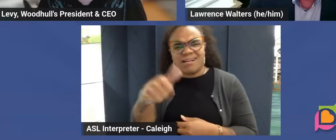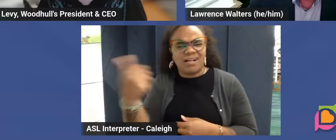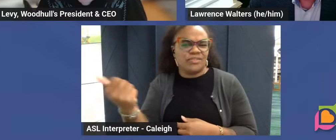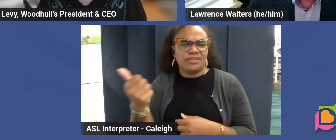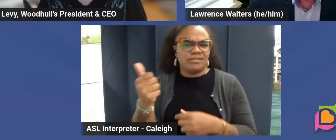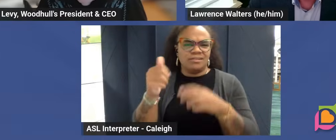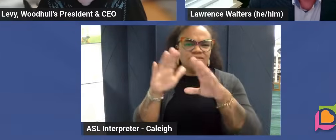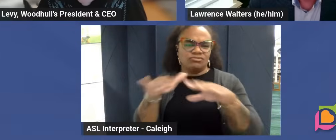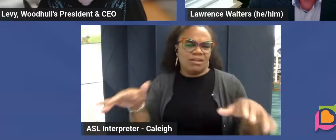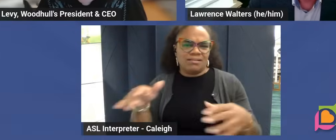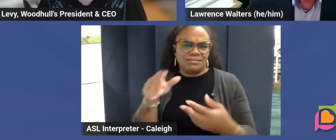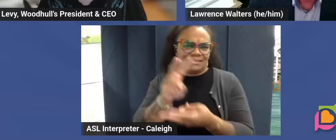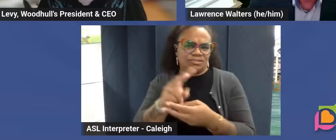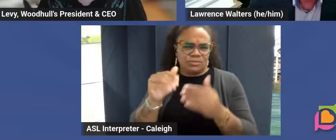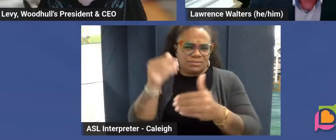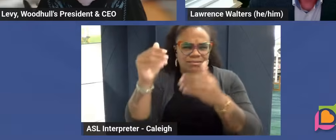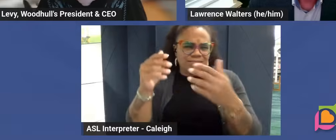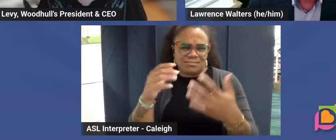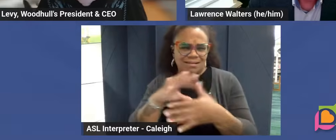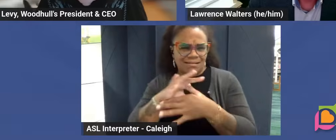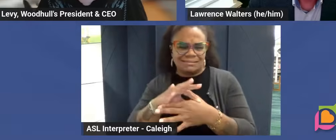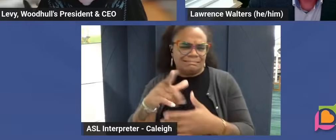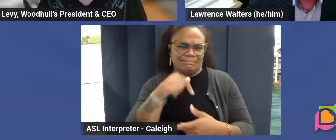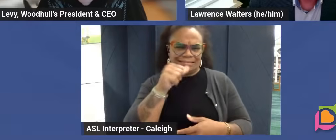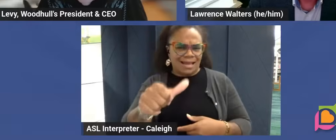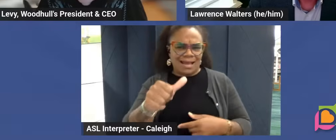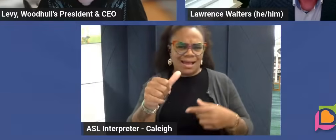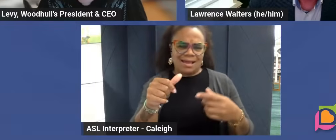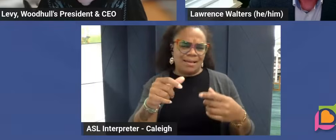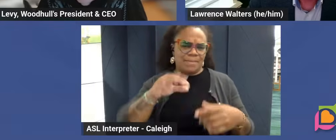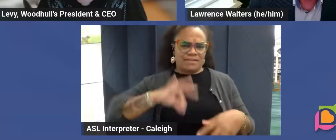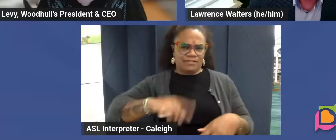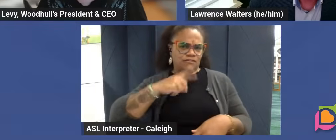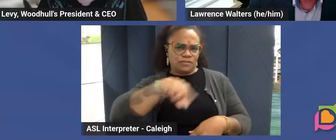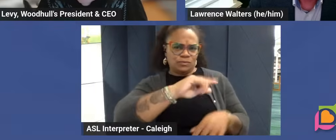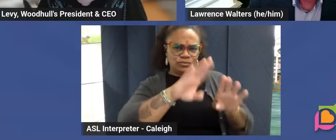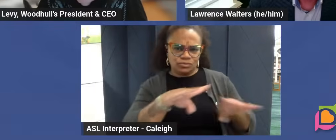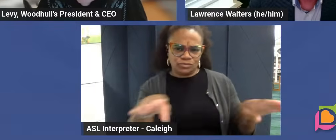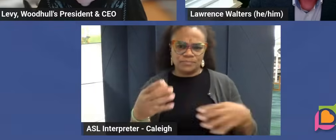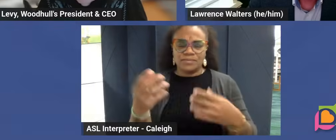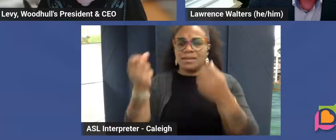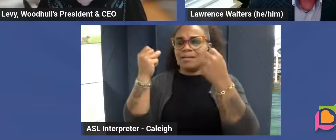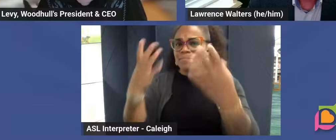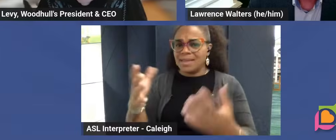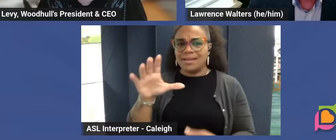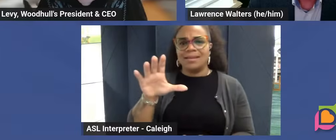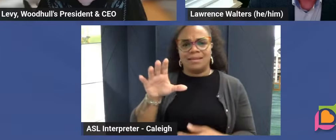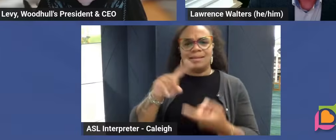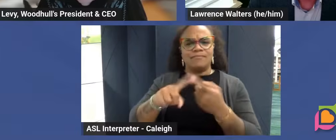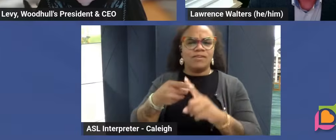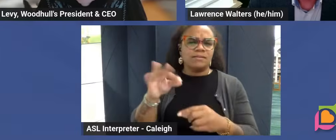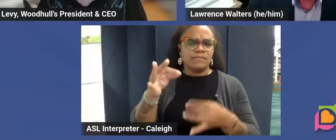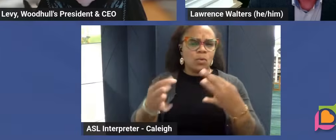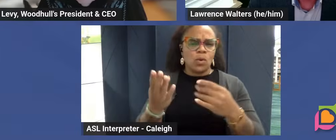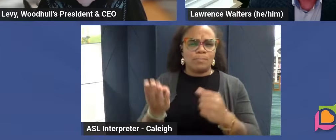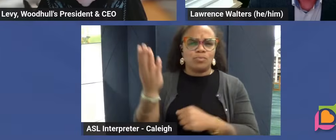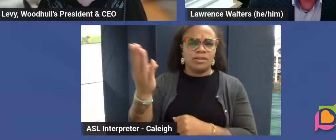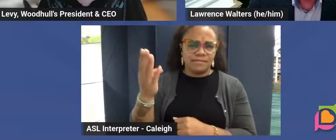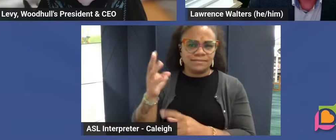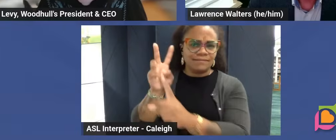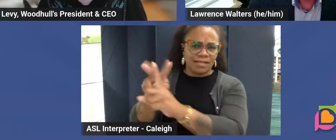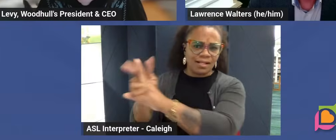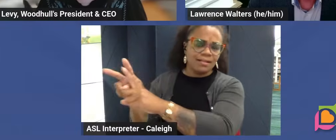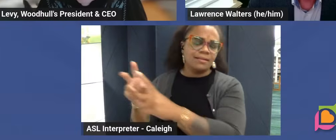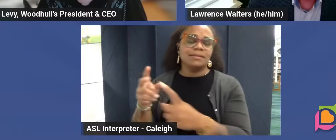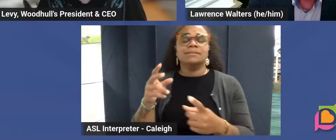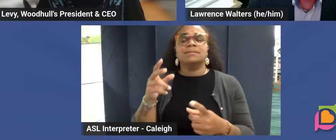ultimately is more harmful to children than beneficial. There were, like I said, a number of amicus briefs filed. Everybody really raised the right arguments,